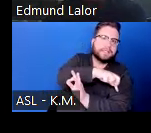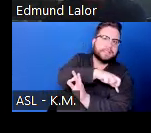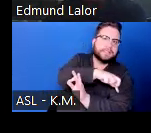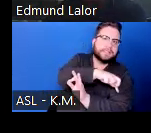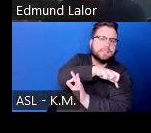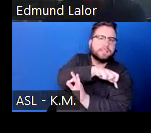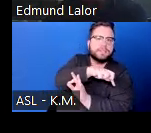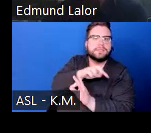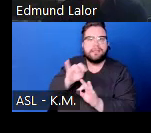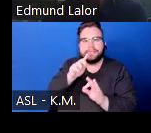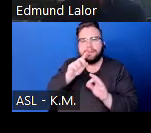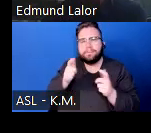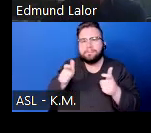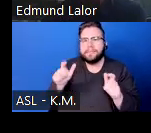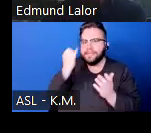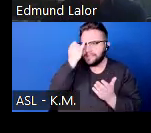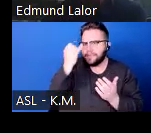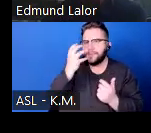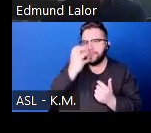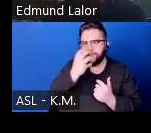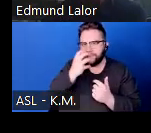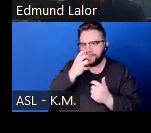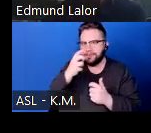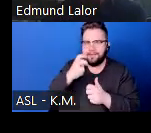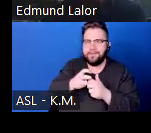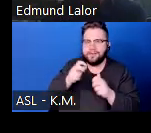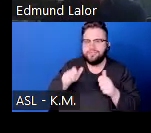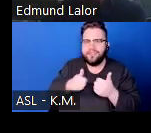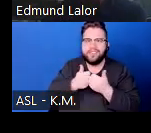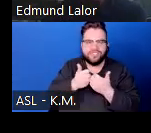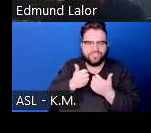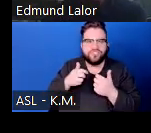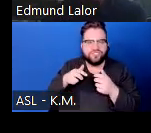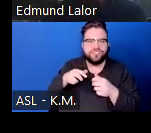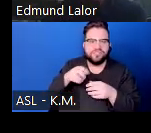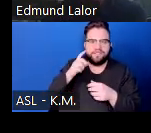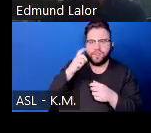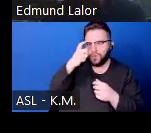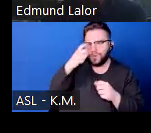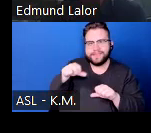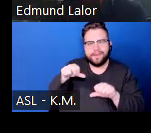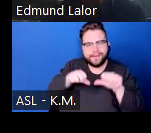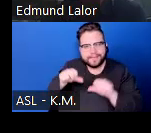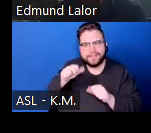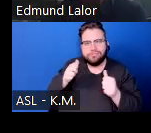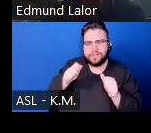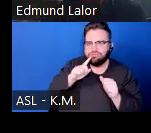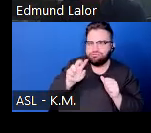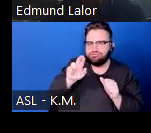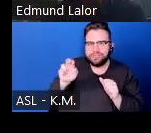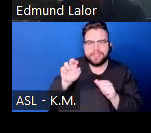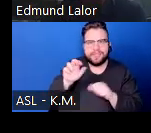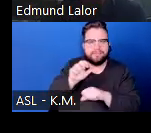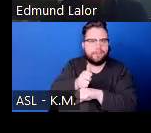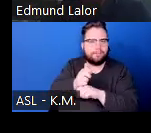a fundamental challenge to neuroscience that's become quite a hot topic in rethinking how this classic model of perception works